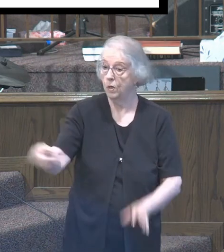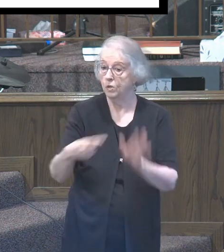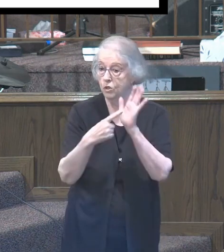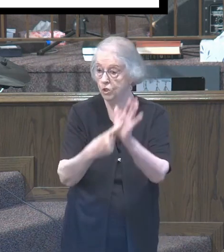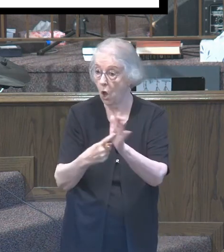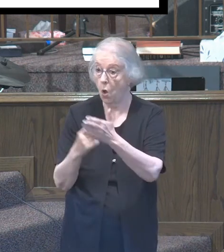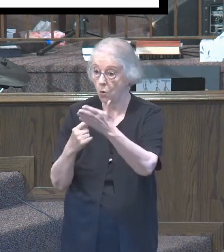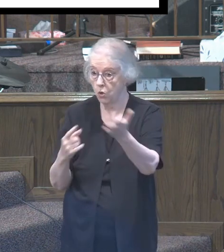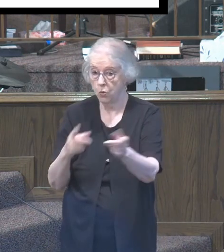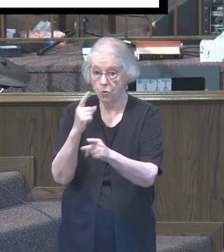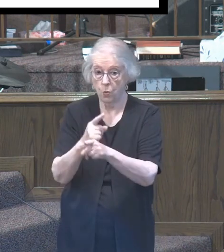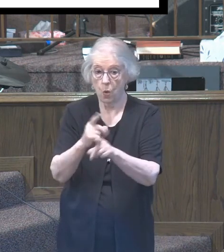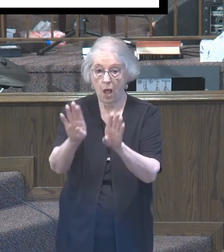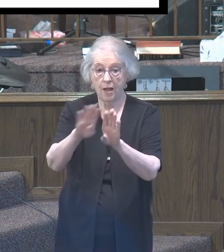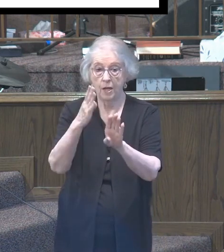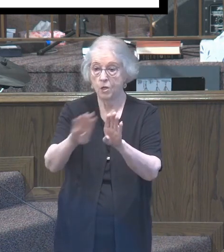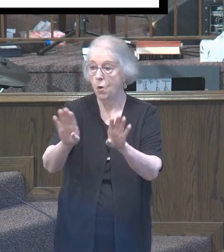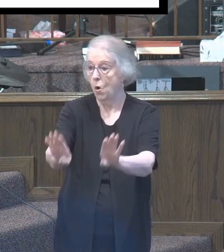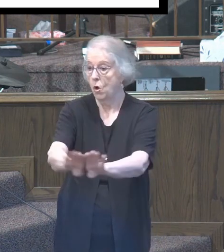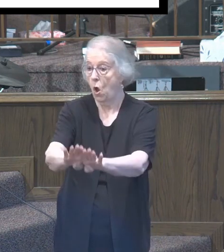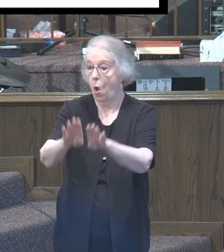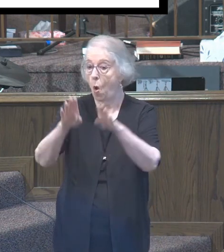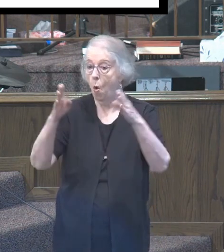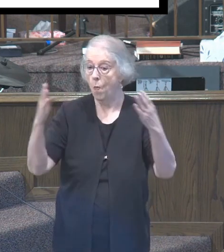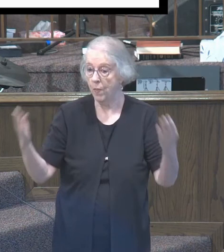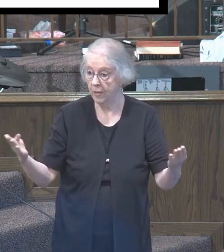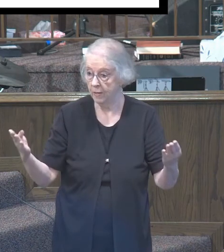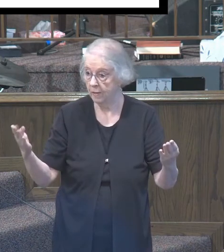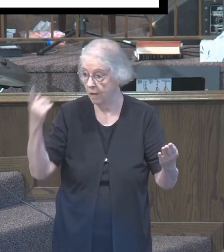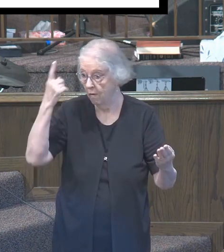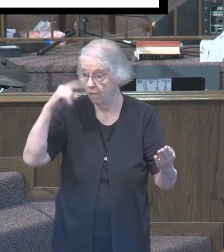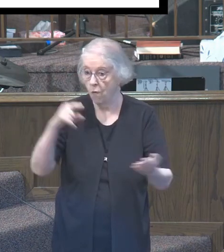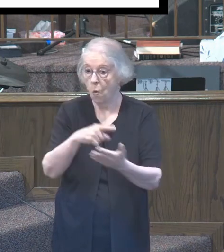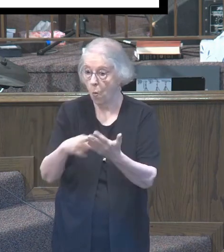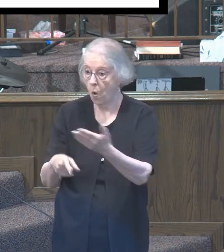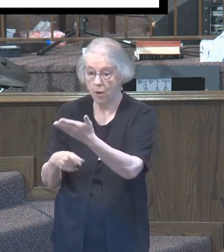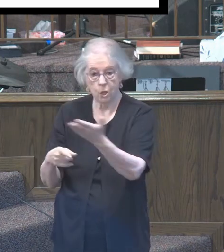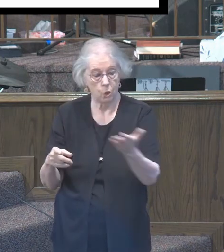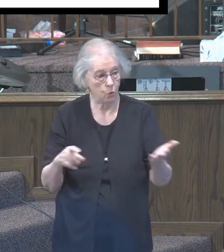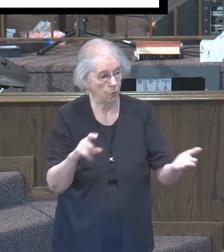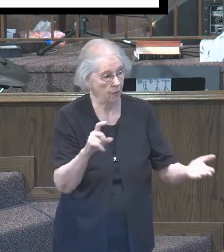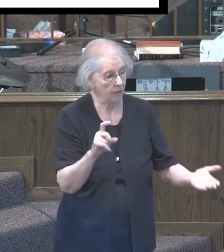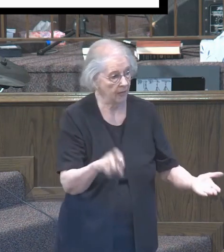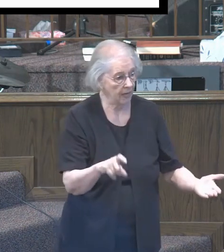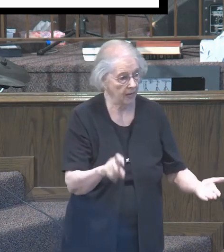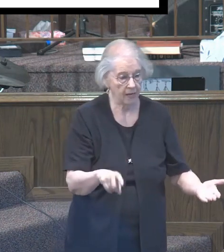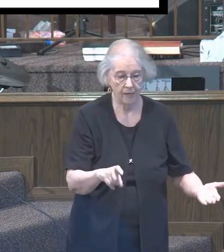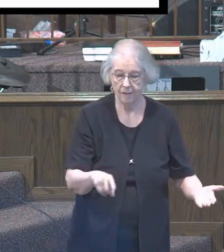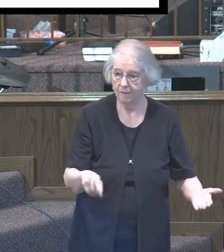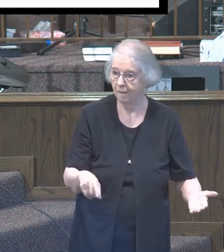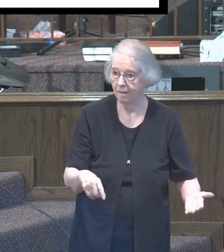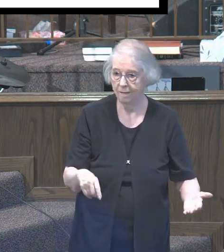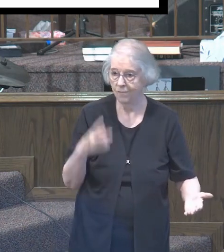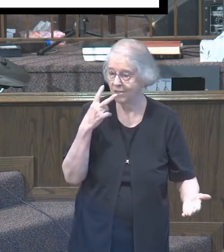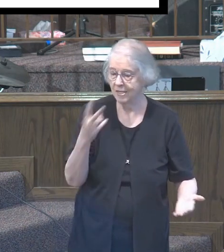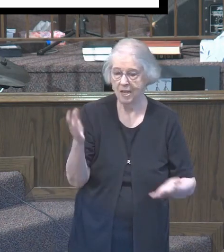is flooded with surefire, easygoing formulas for a successful life that can be practiced in your spare time.